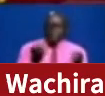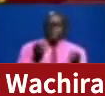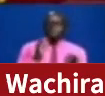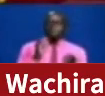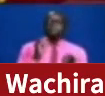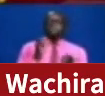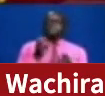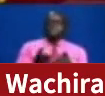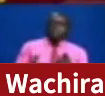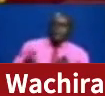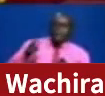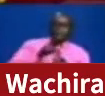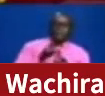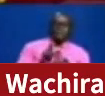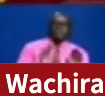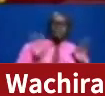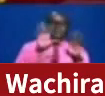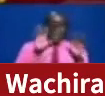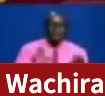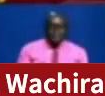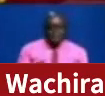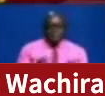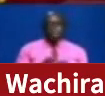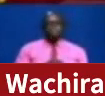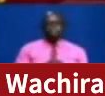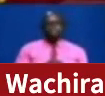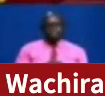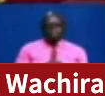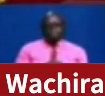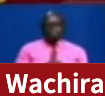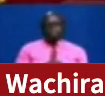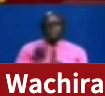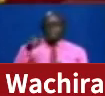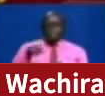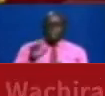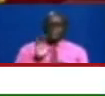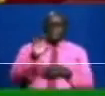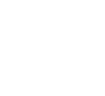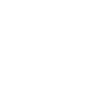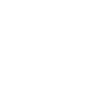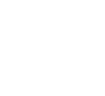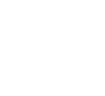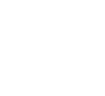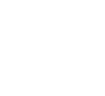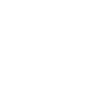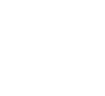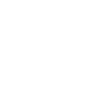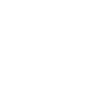increasing the budgetary allocation for this cash transfer program.